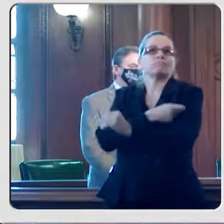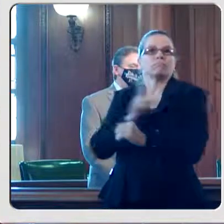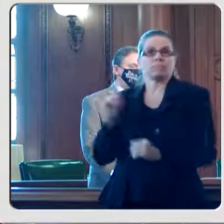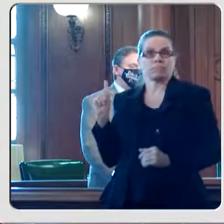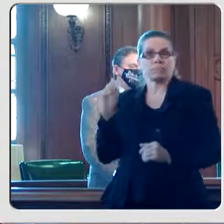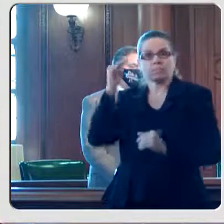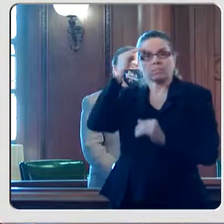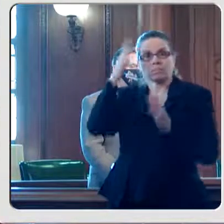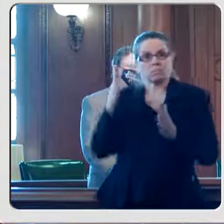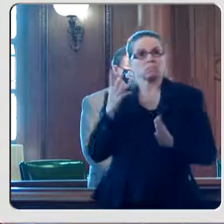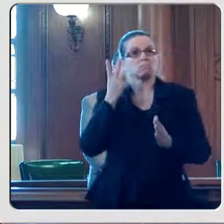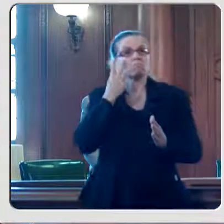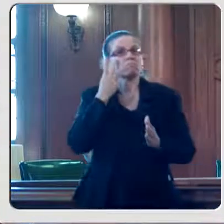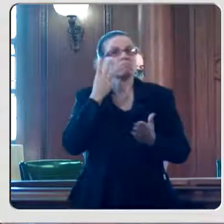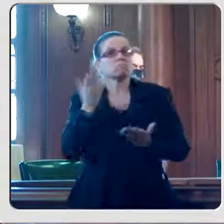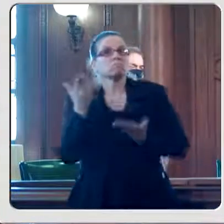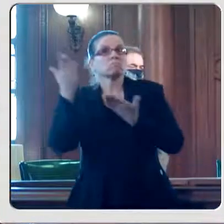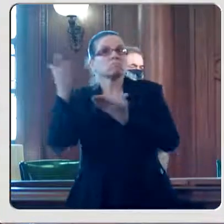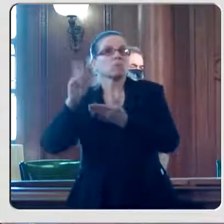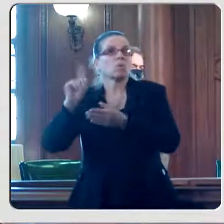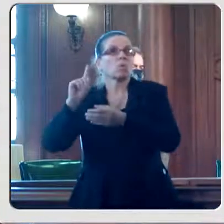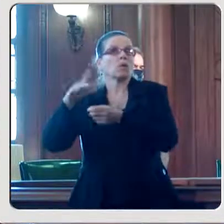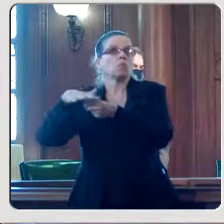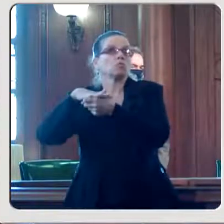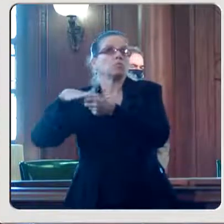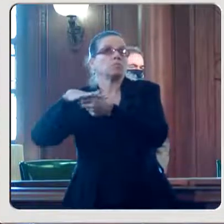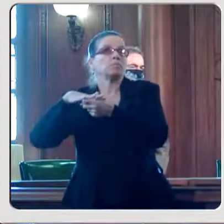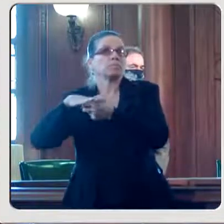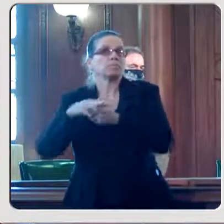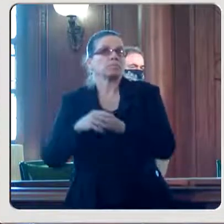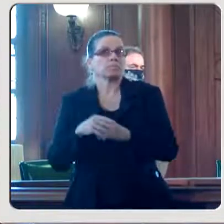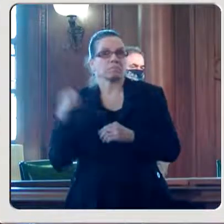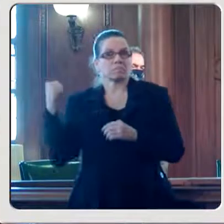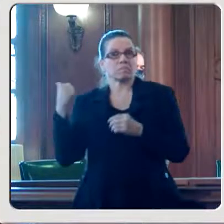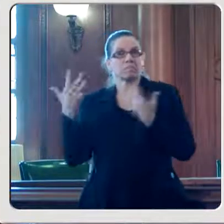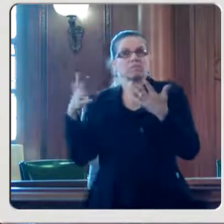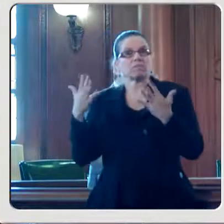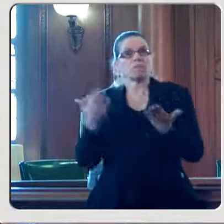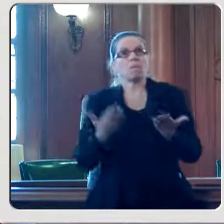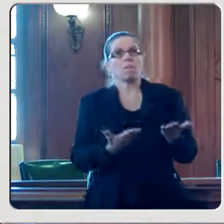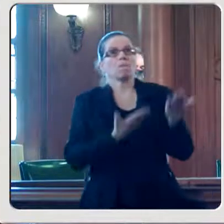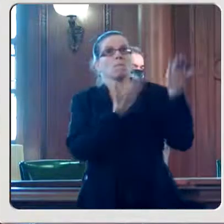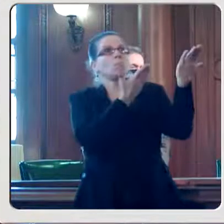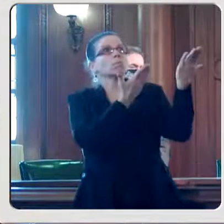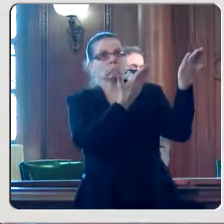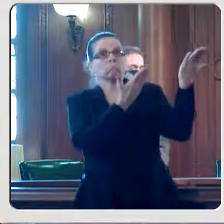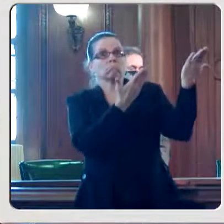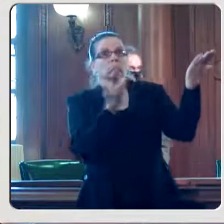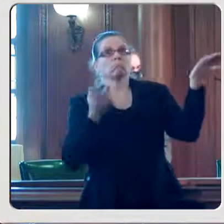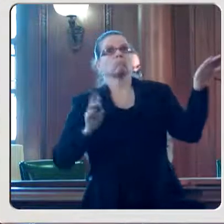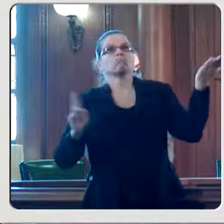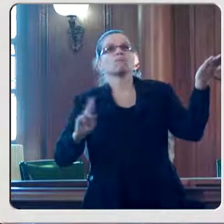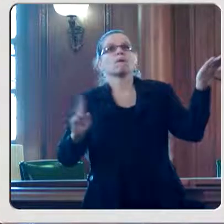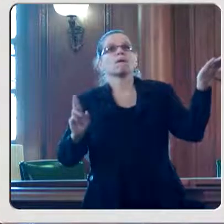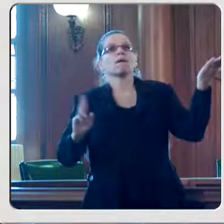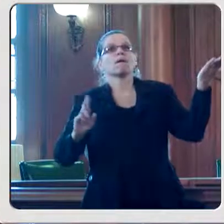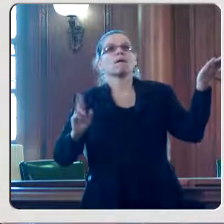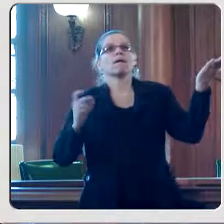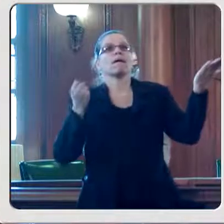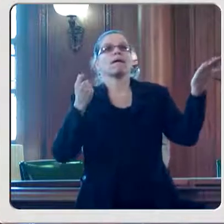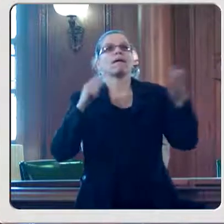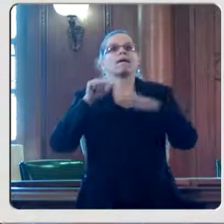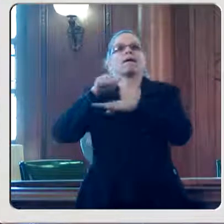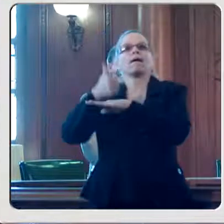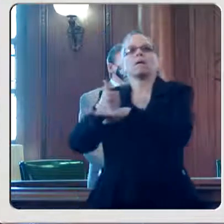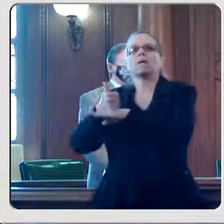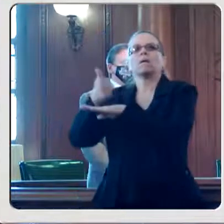to the administration at the state level that we are ready to do smaller vaccination